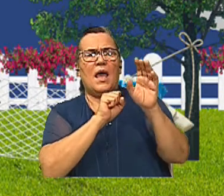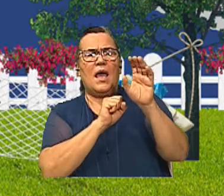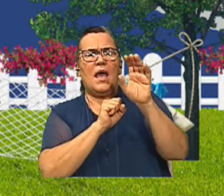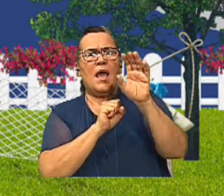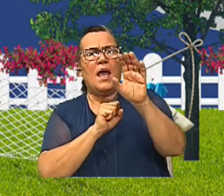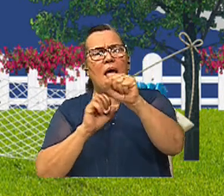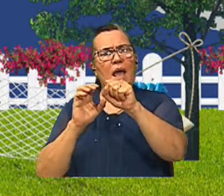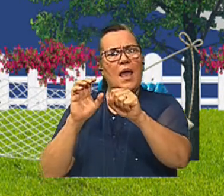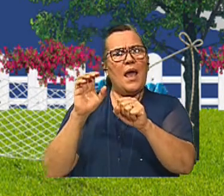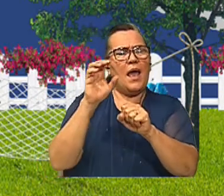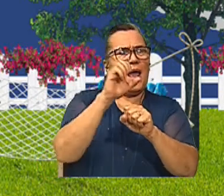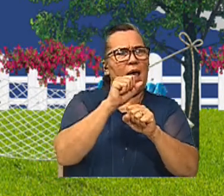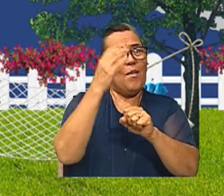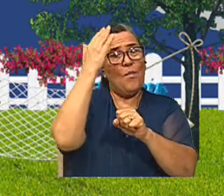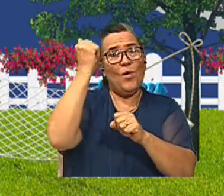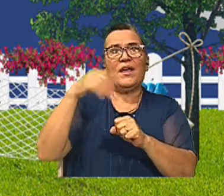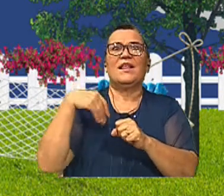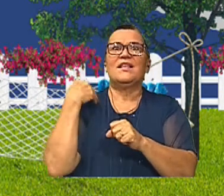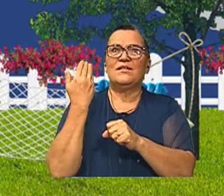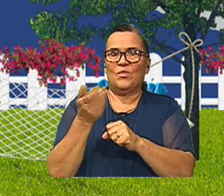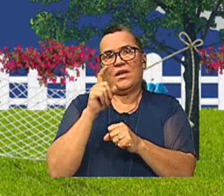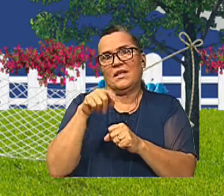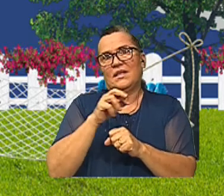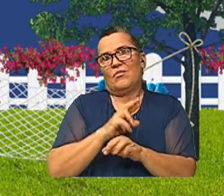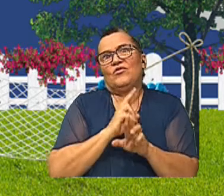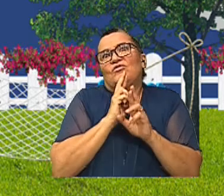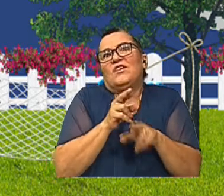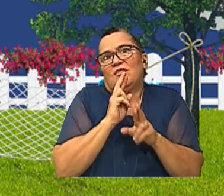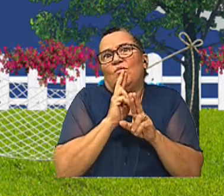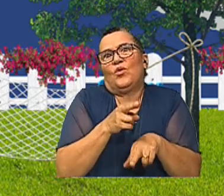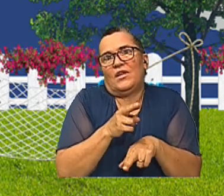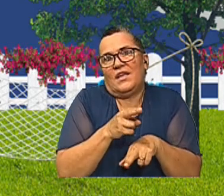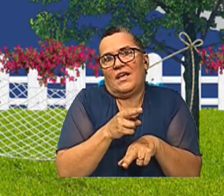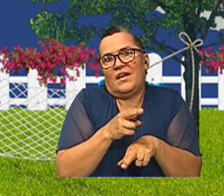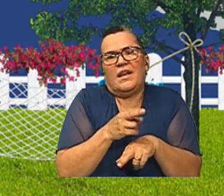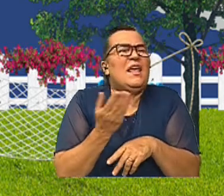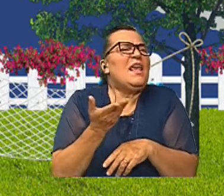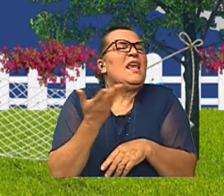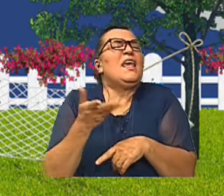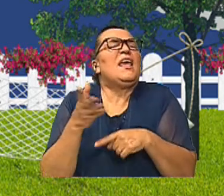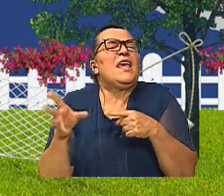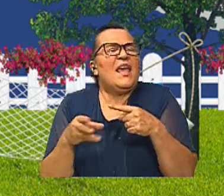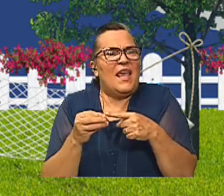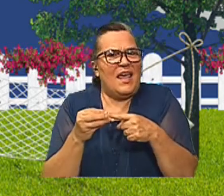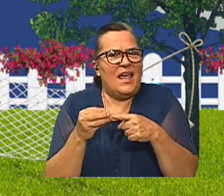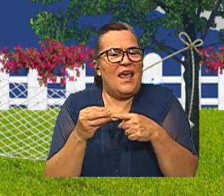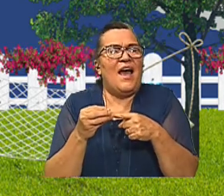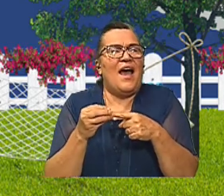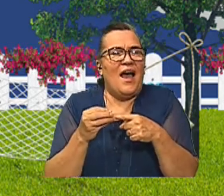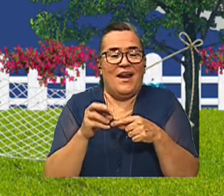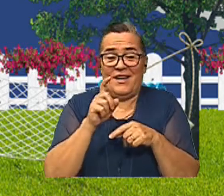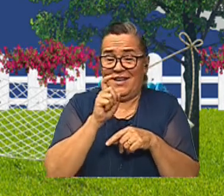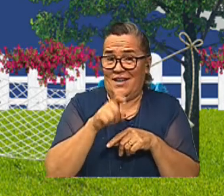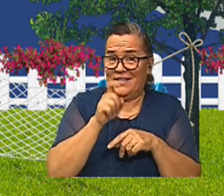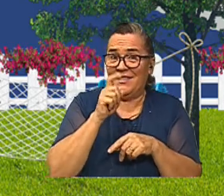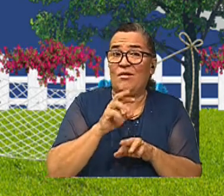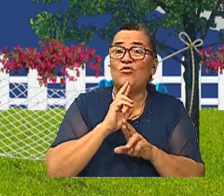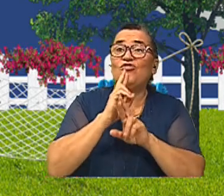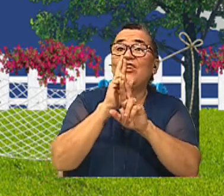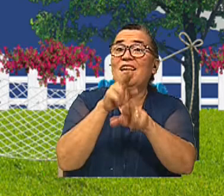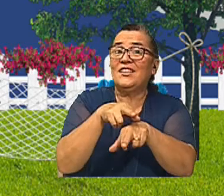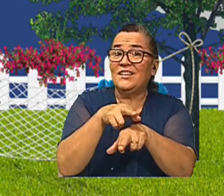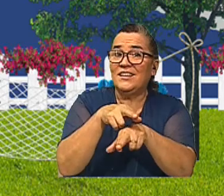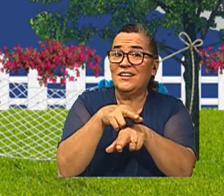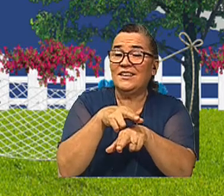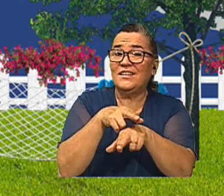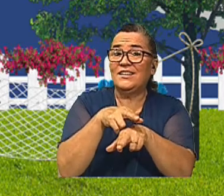then we need to answer some questions. And what else? We need to answer some